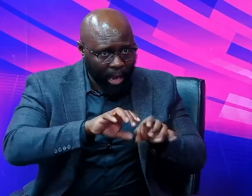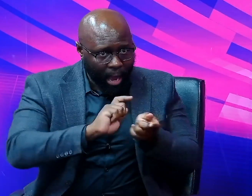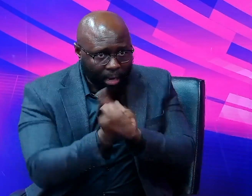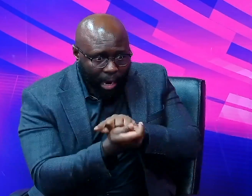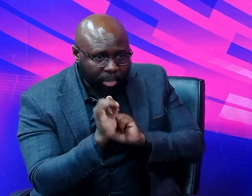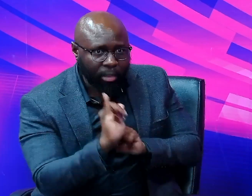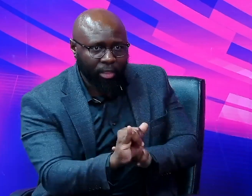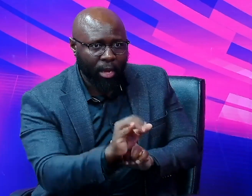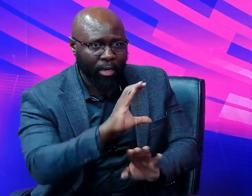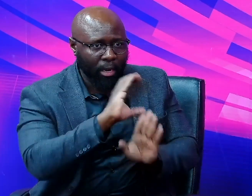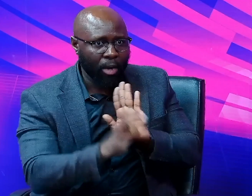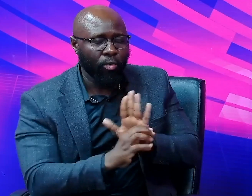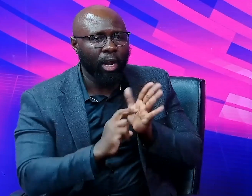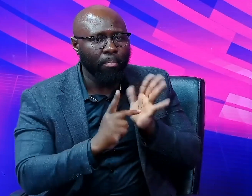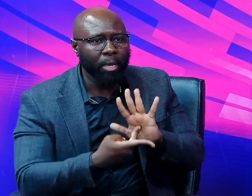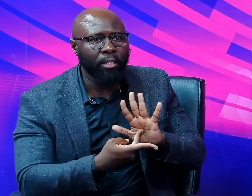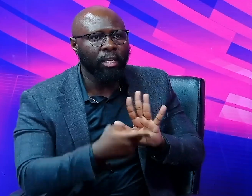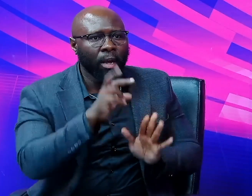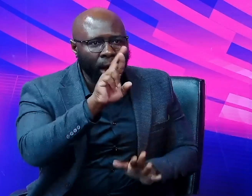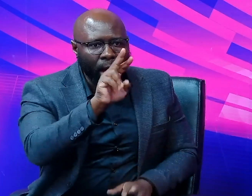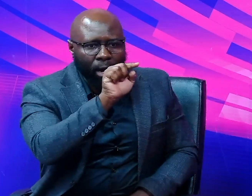see, a person will come and say that we adopted this,